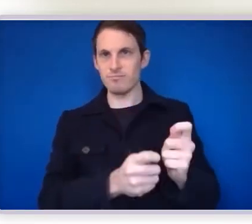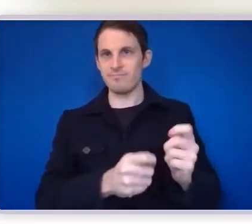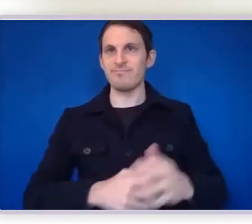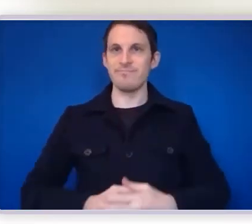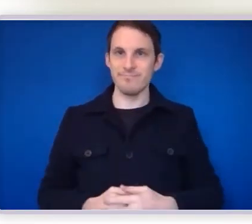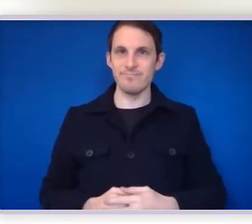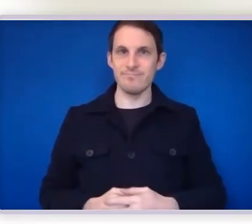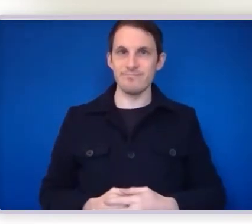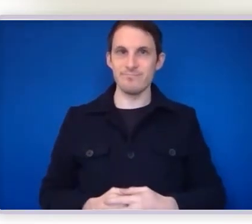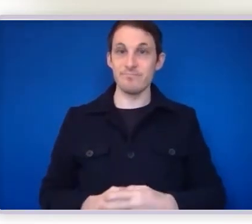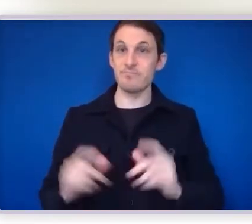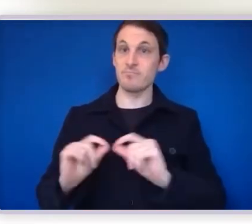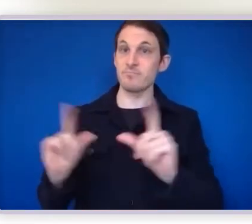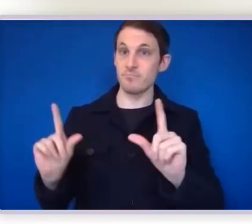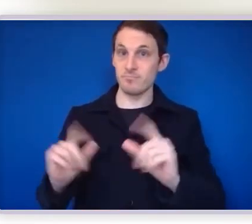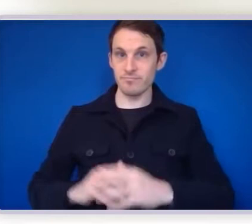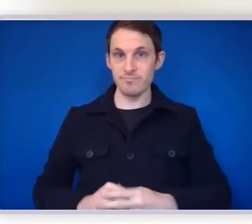Slide 2.